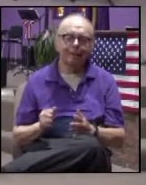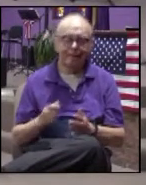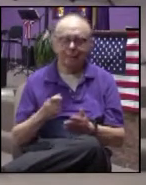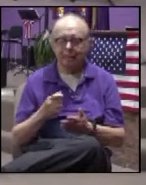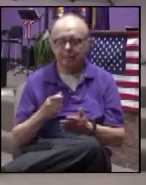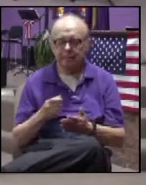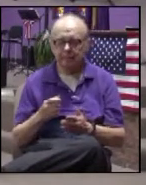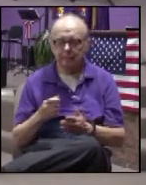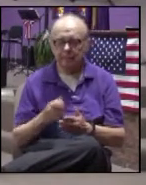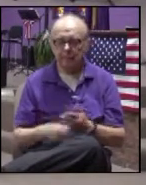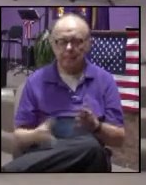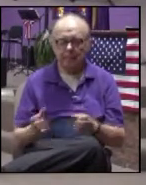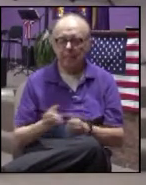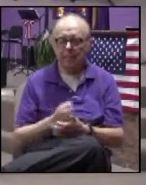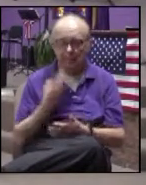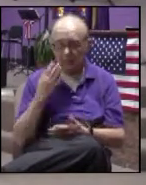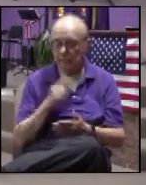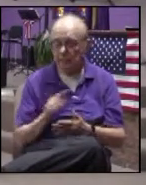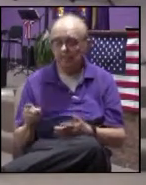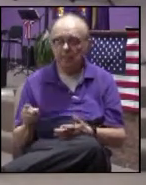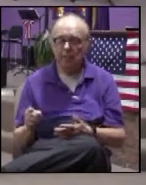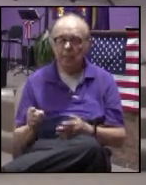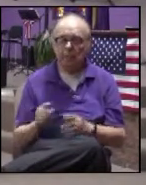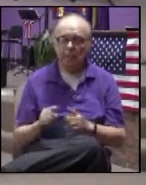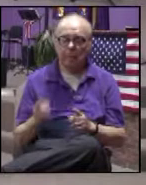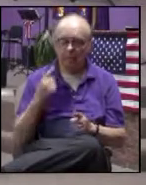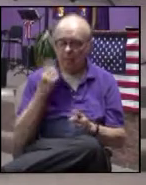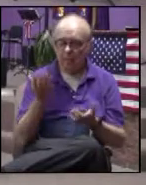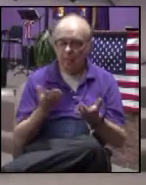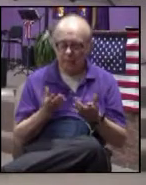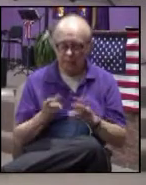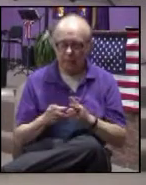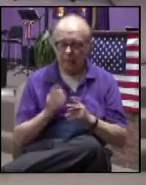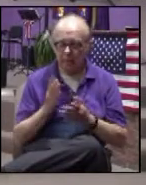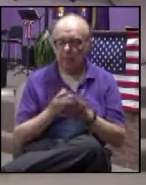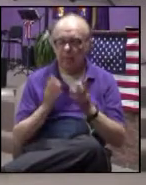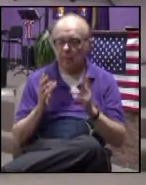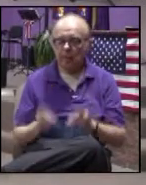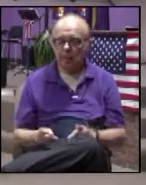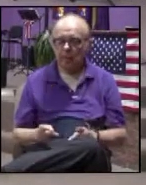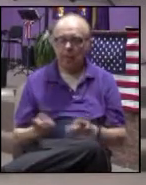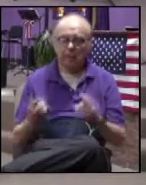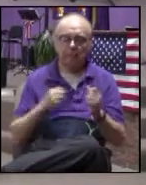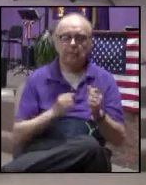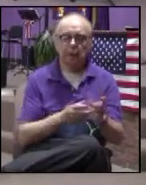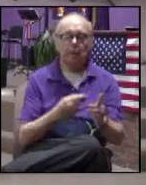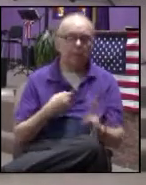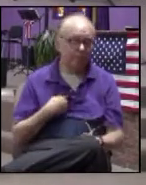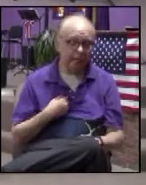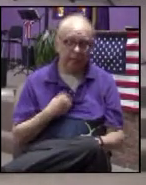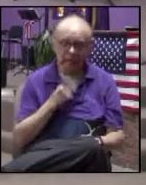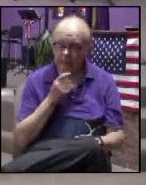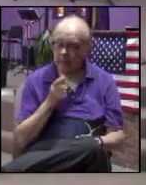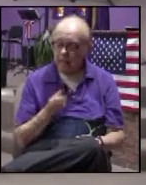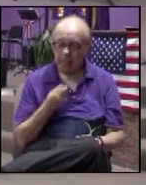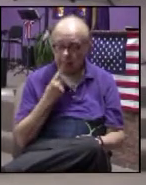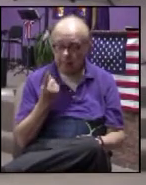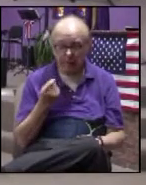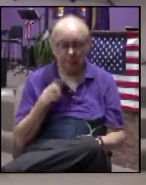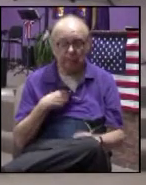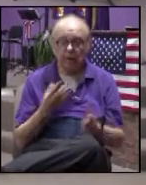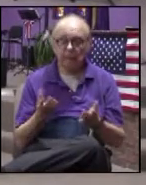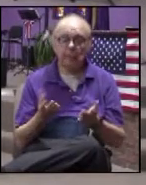tax collector. I don't know about y'all, but if I was wanting to choose somebody to come follow me, I don't think I want a tax